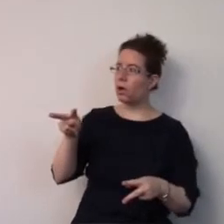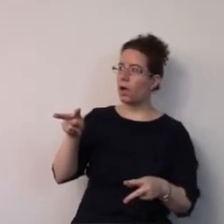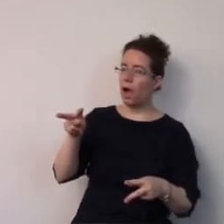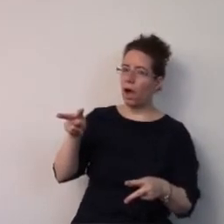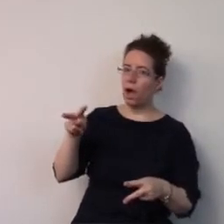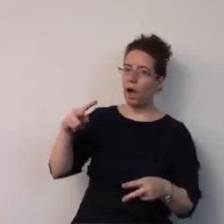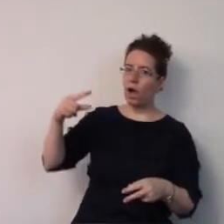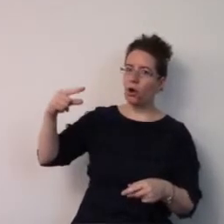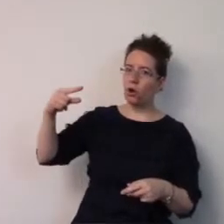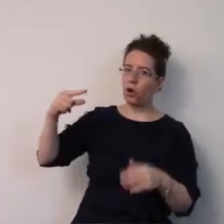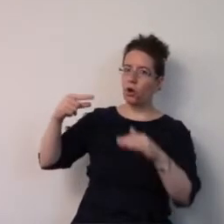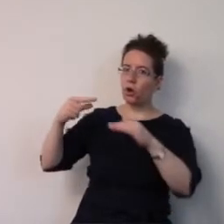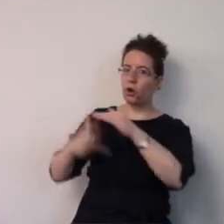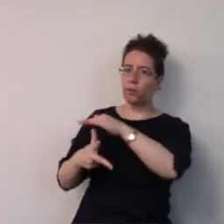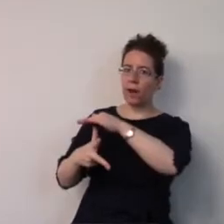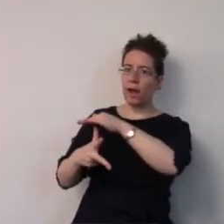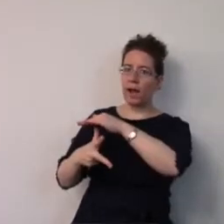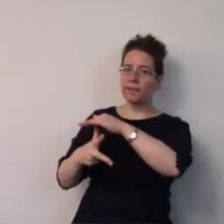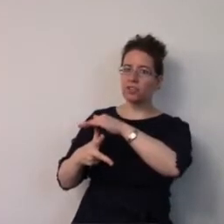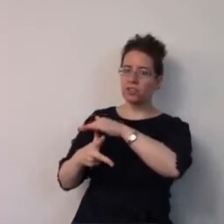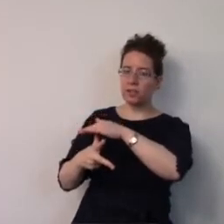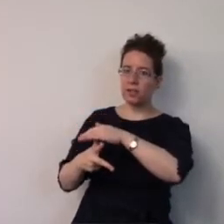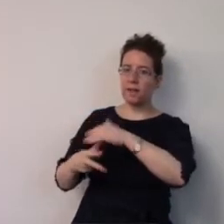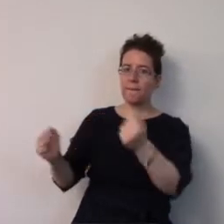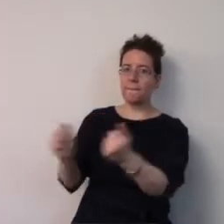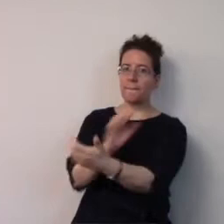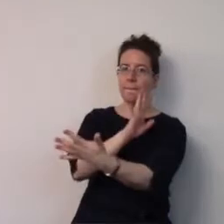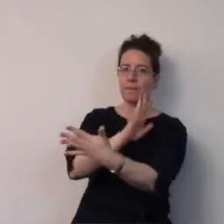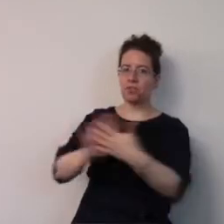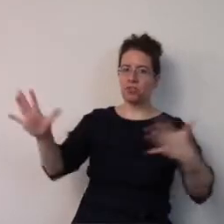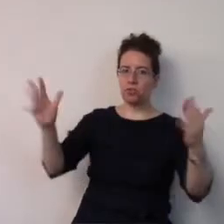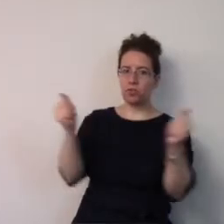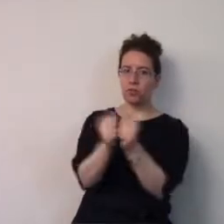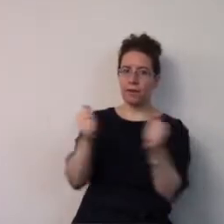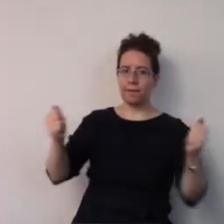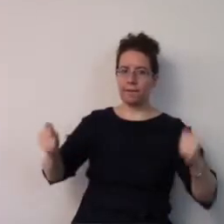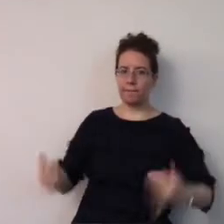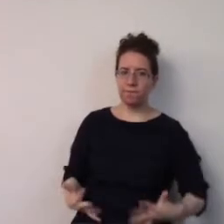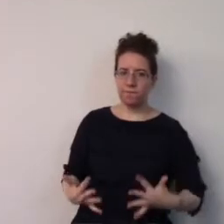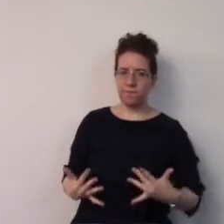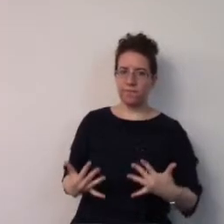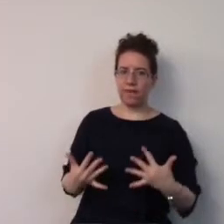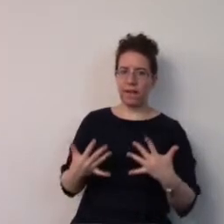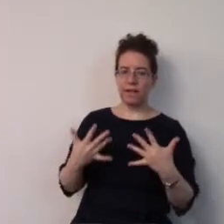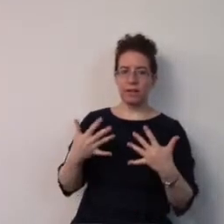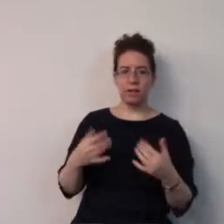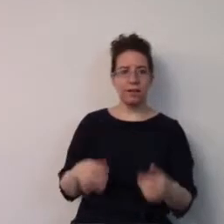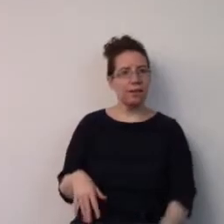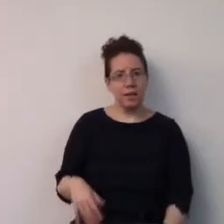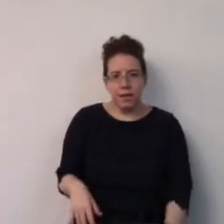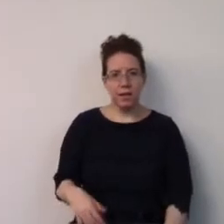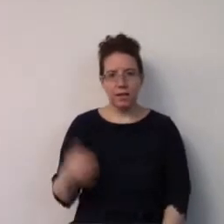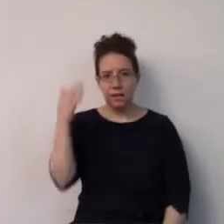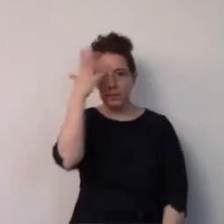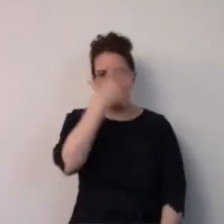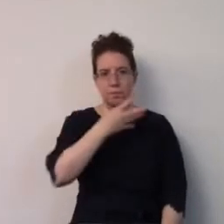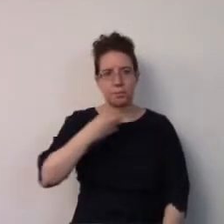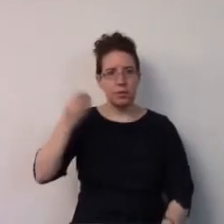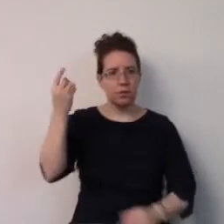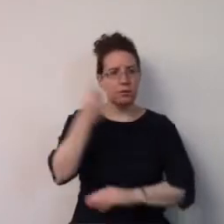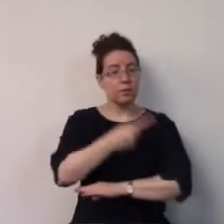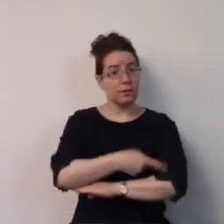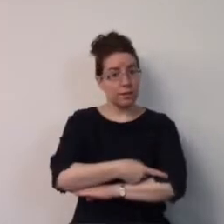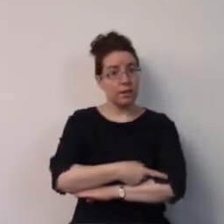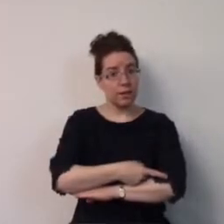nice, beautiful day, and everything, well, their house fortunately was spared, but everything in their garage was lost. Wow.